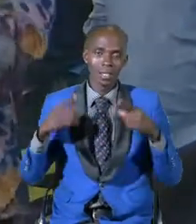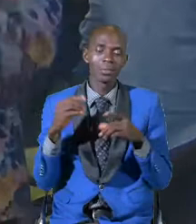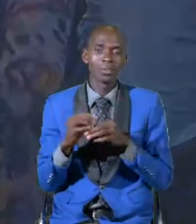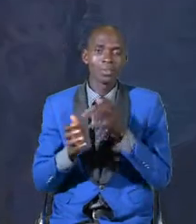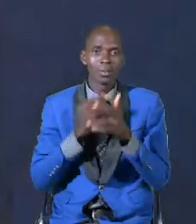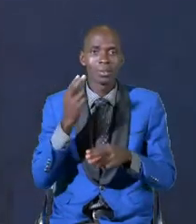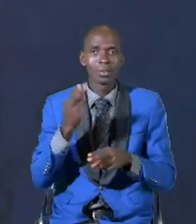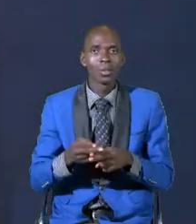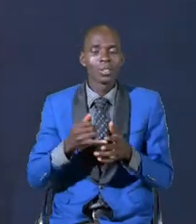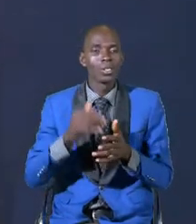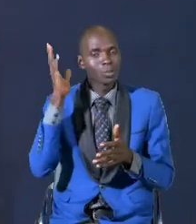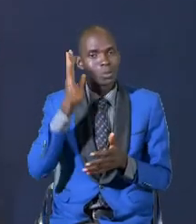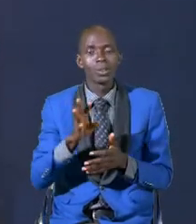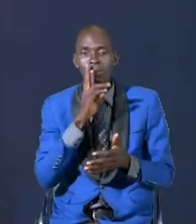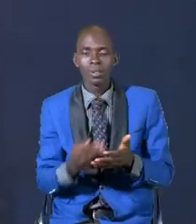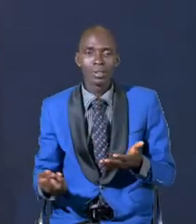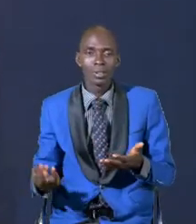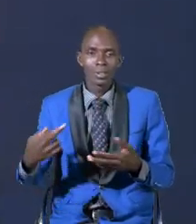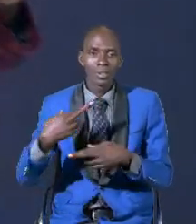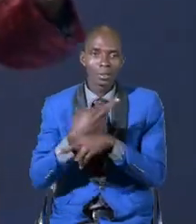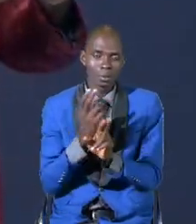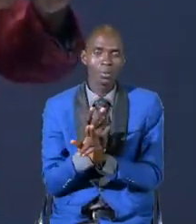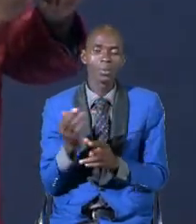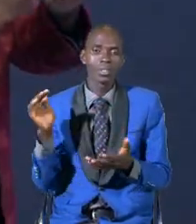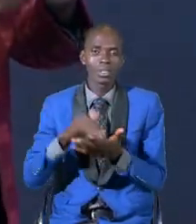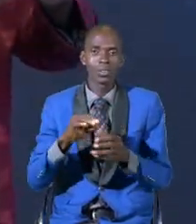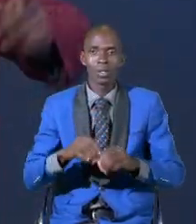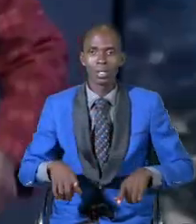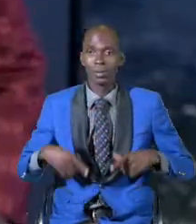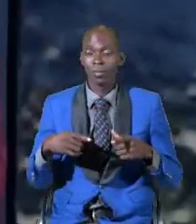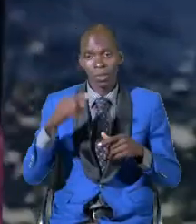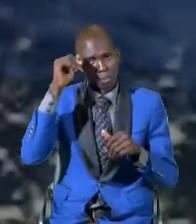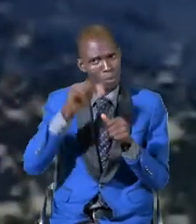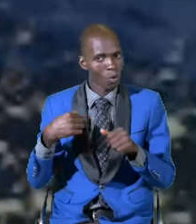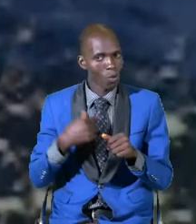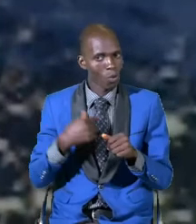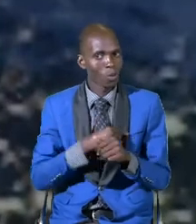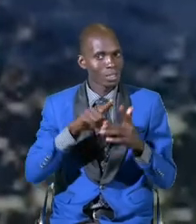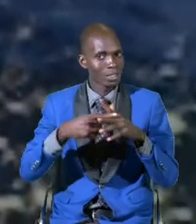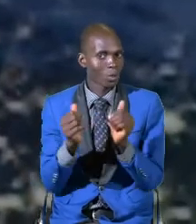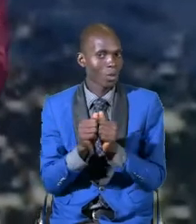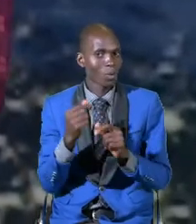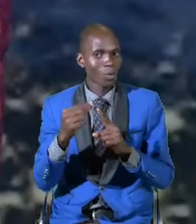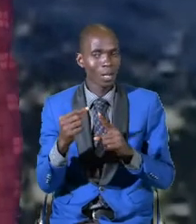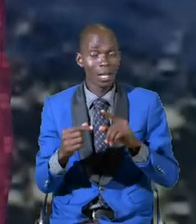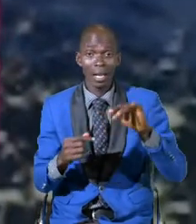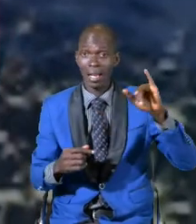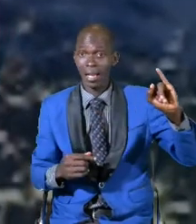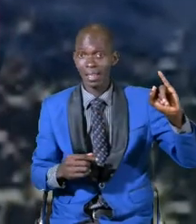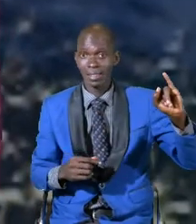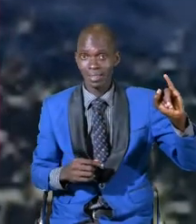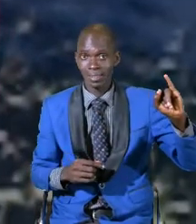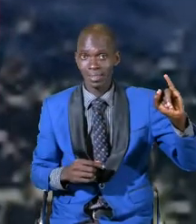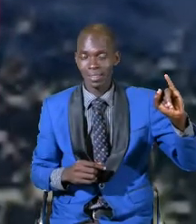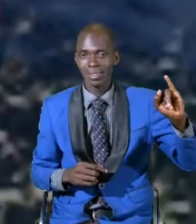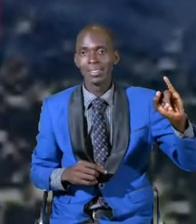Reproduced in your life. Now tonight, look at this. We started with I. Second day,